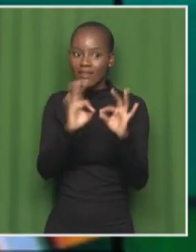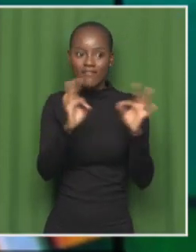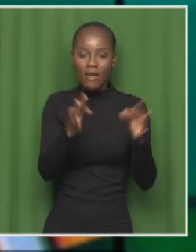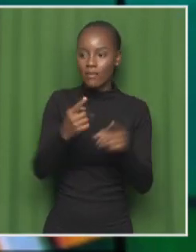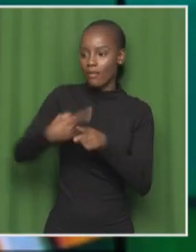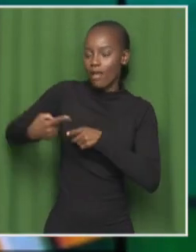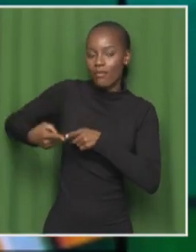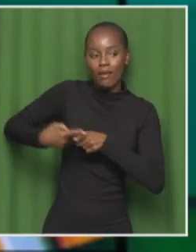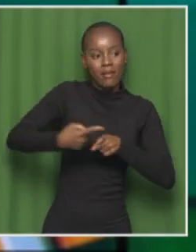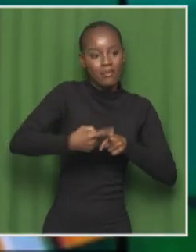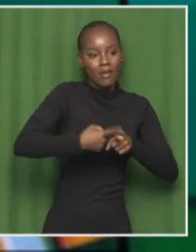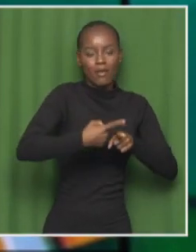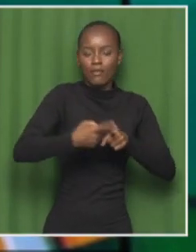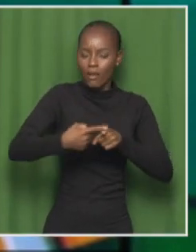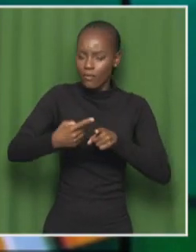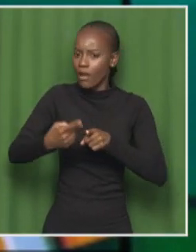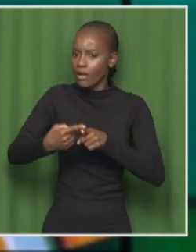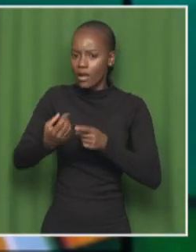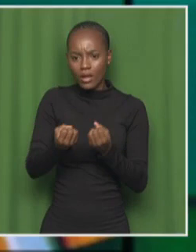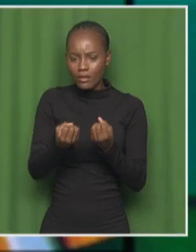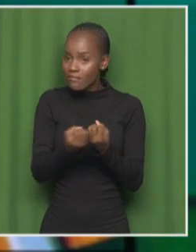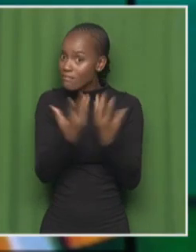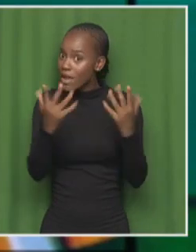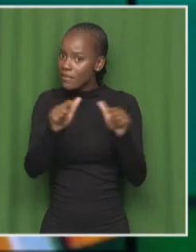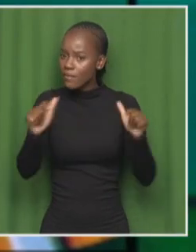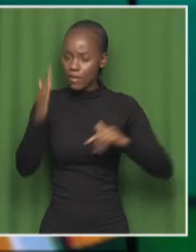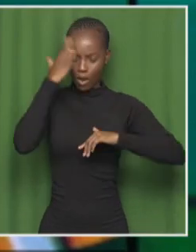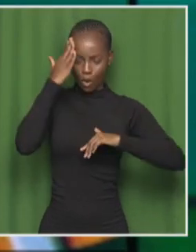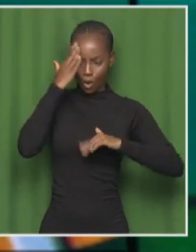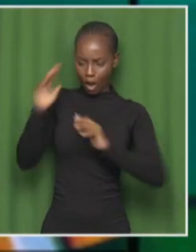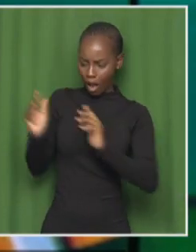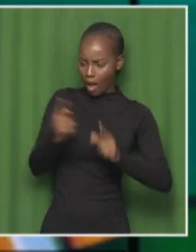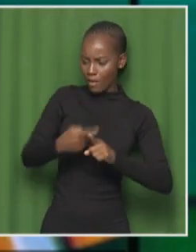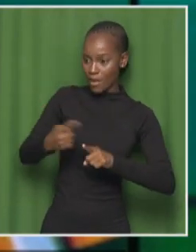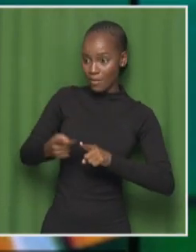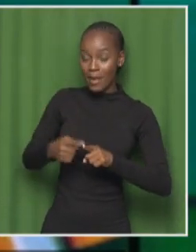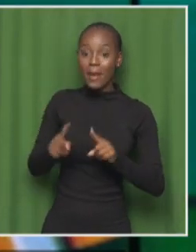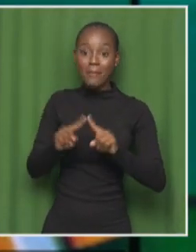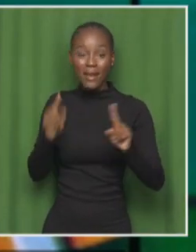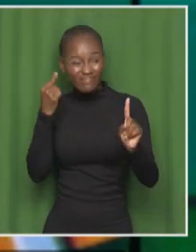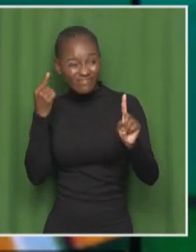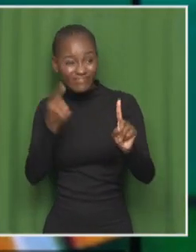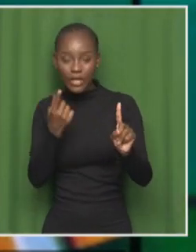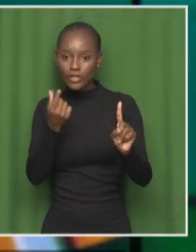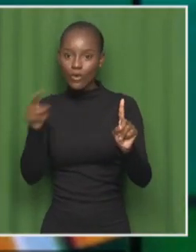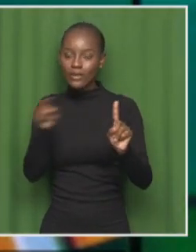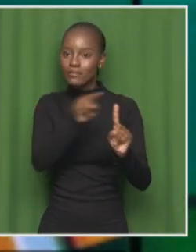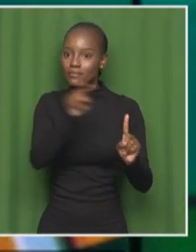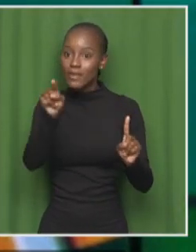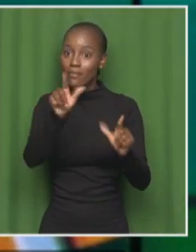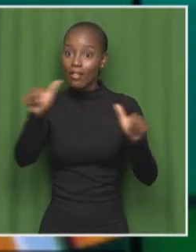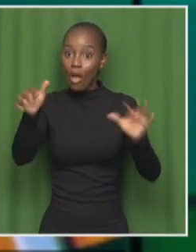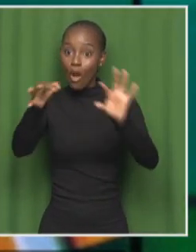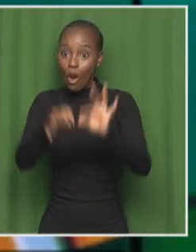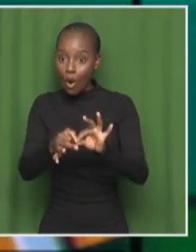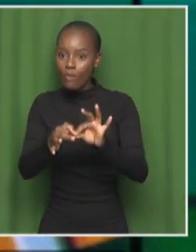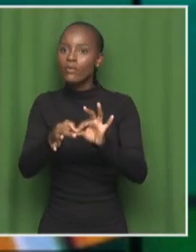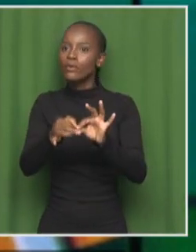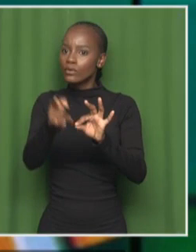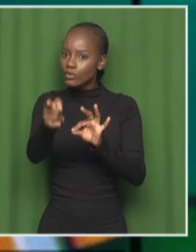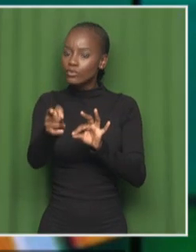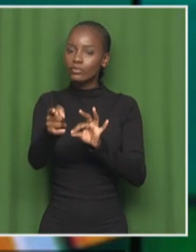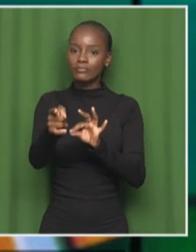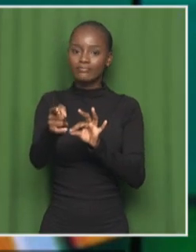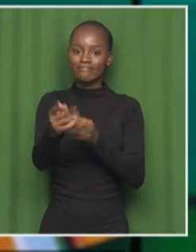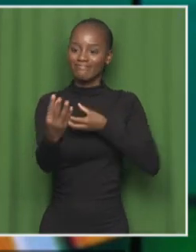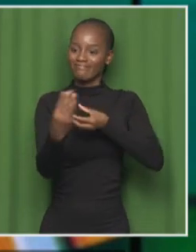at home. So one of our major objectives is to bring people out of their homes to come and play across the board with a